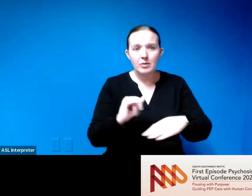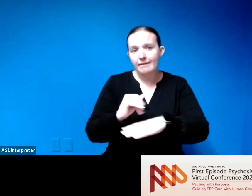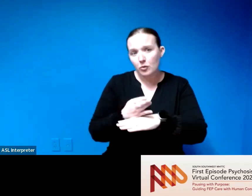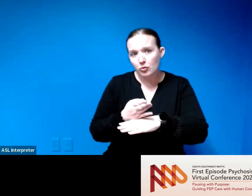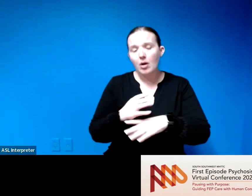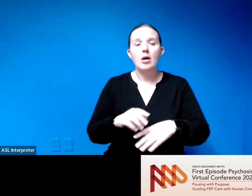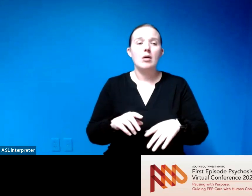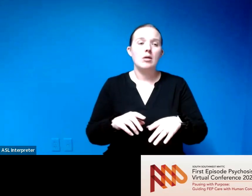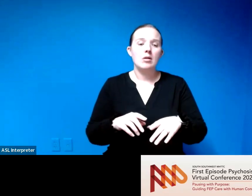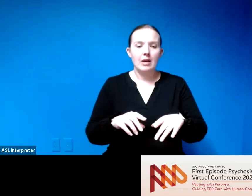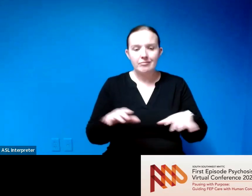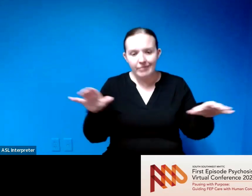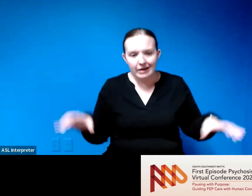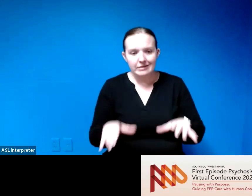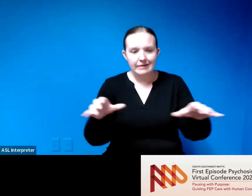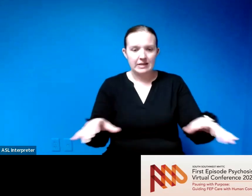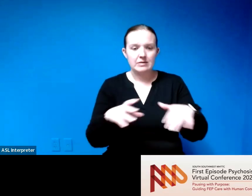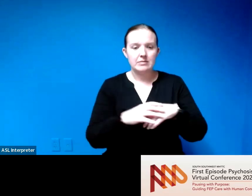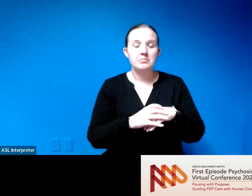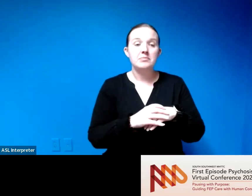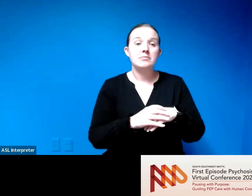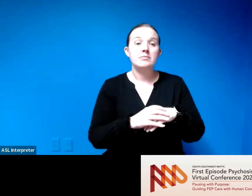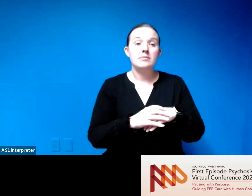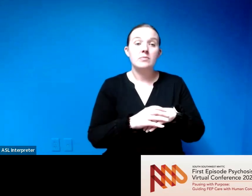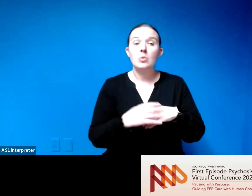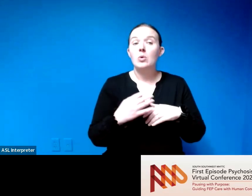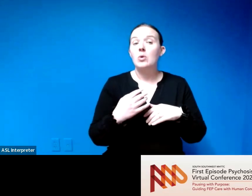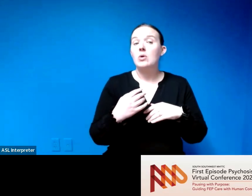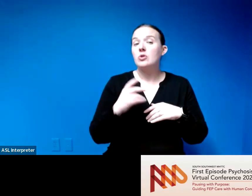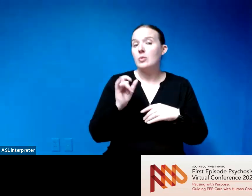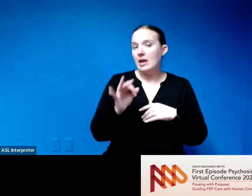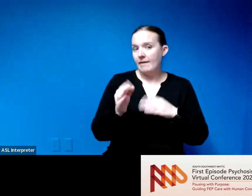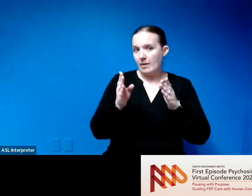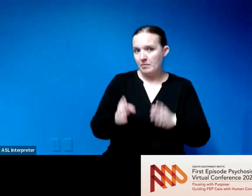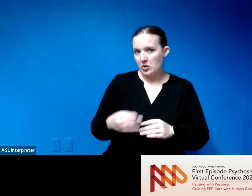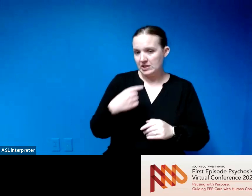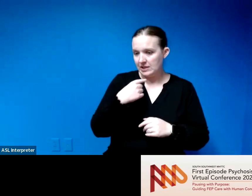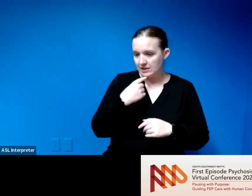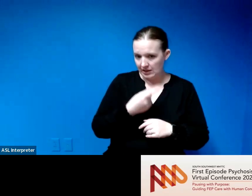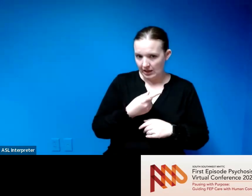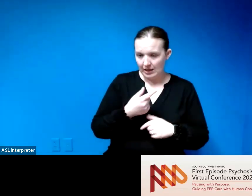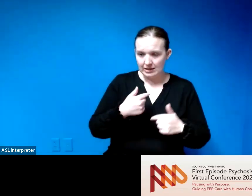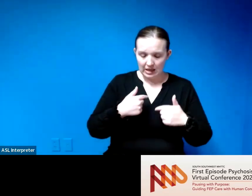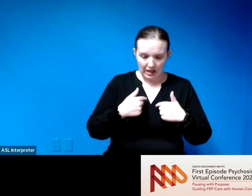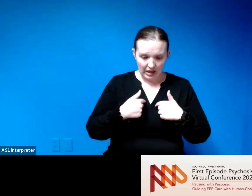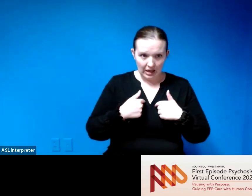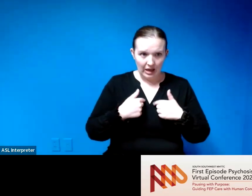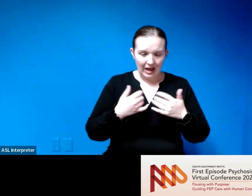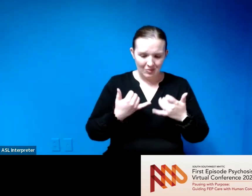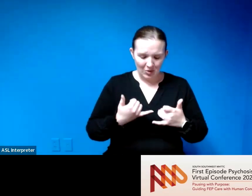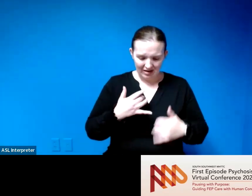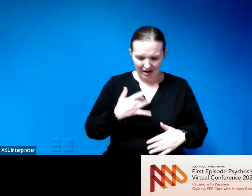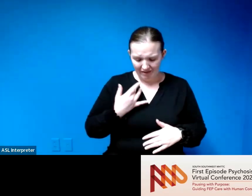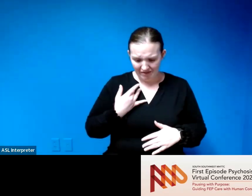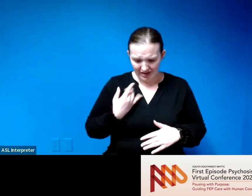or other activities. So when someone says, I'm dealing with a lot of loneliness, I feel